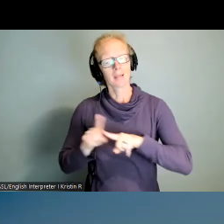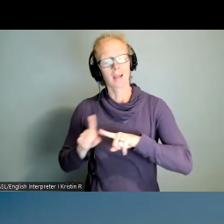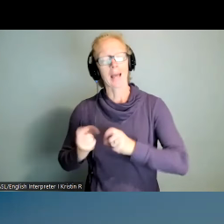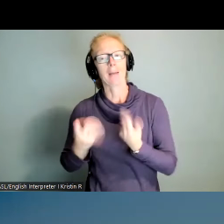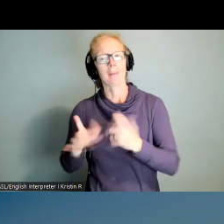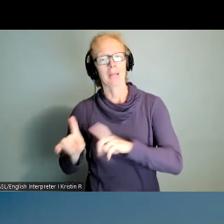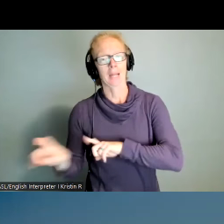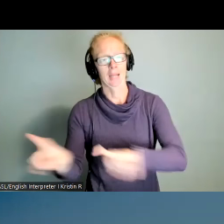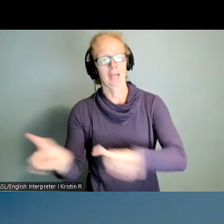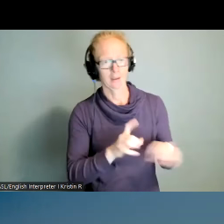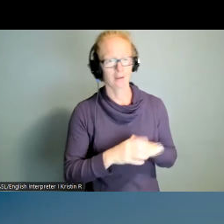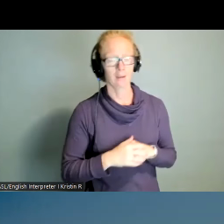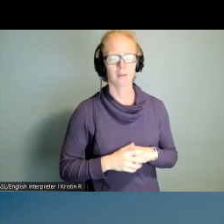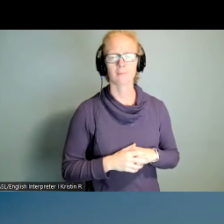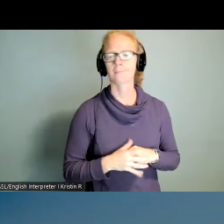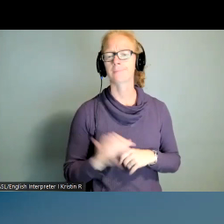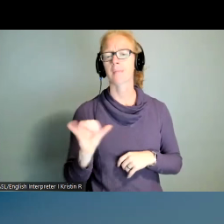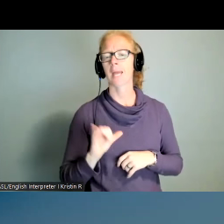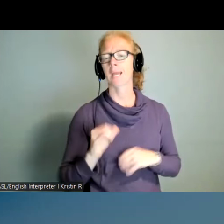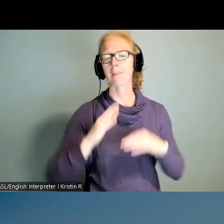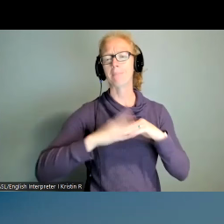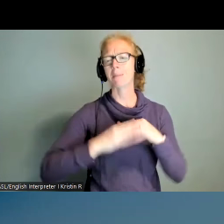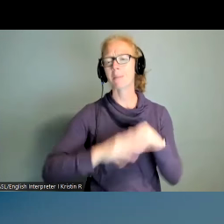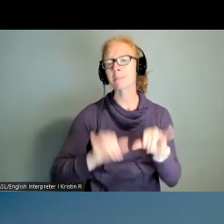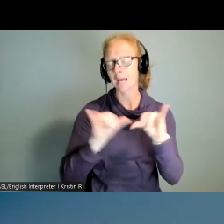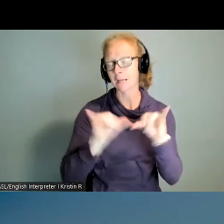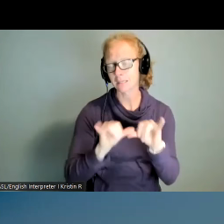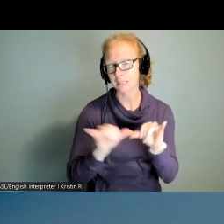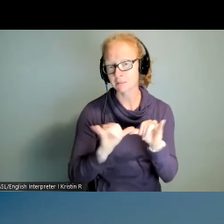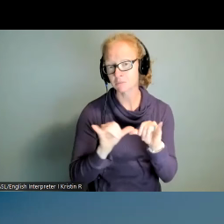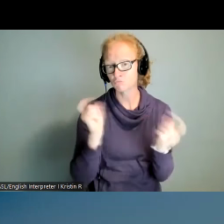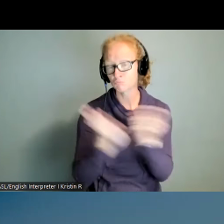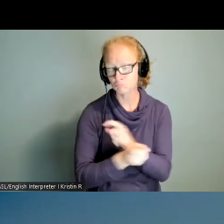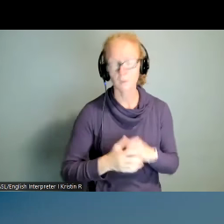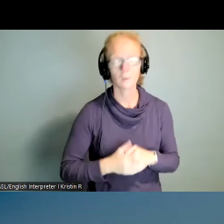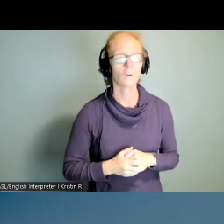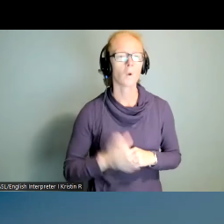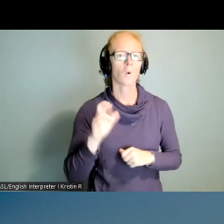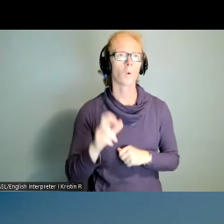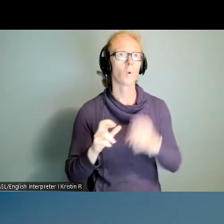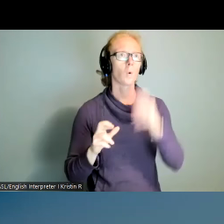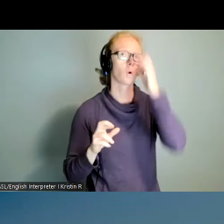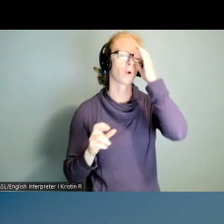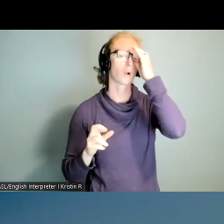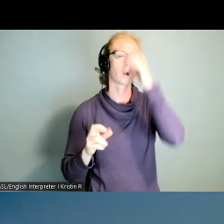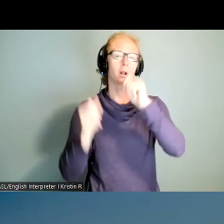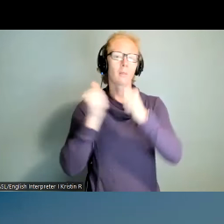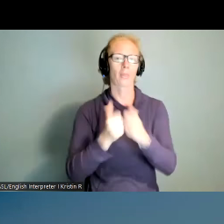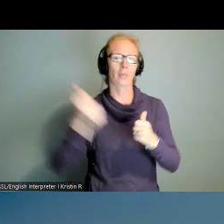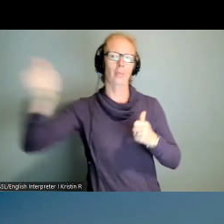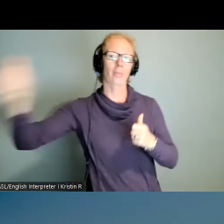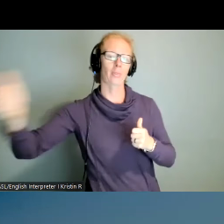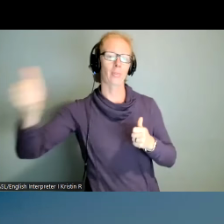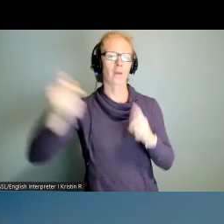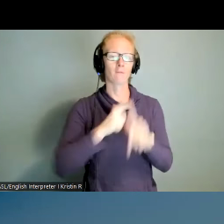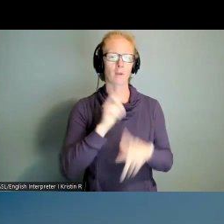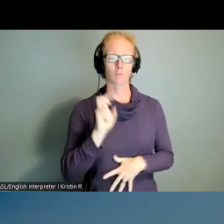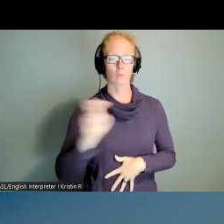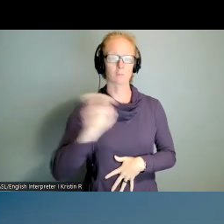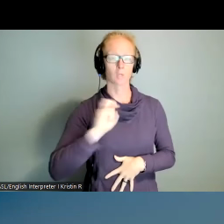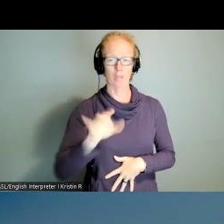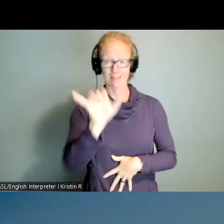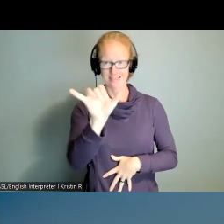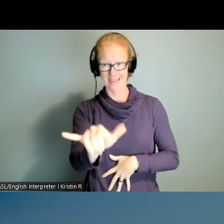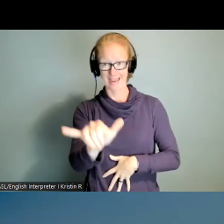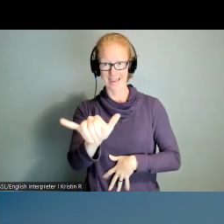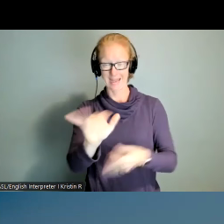a different minimum site size, if you look for parcels that are further away from high quality transit, these numbers could change.